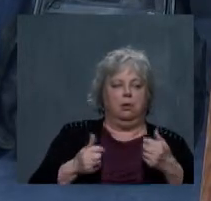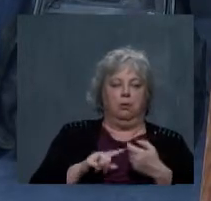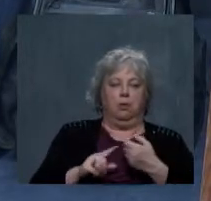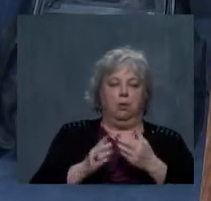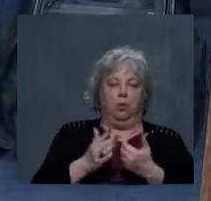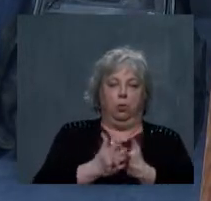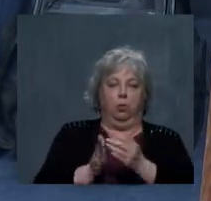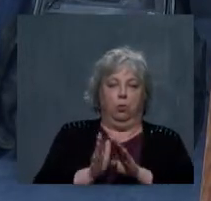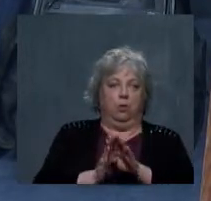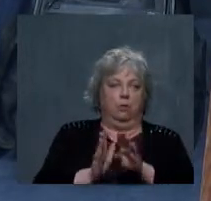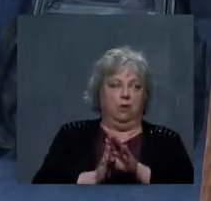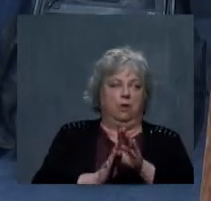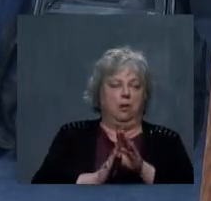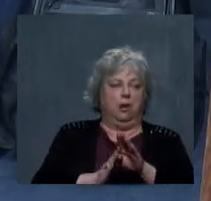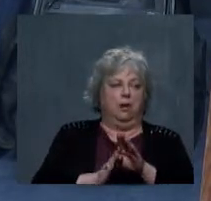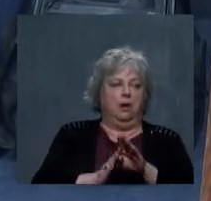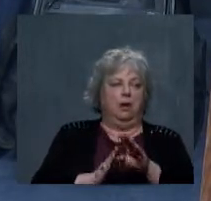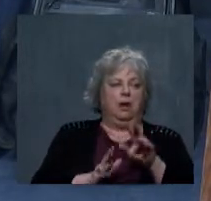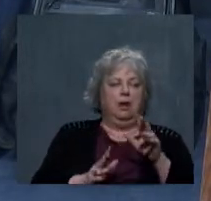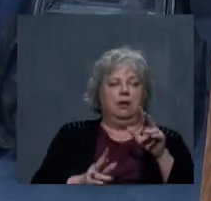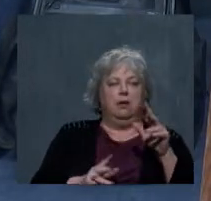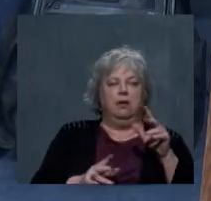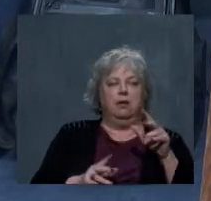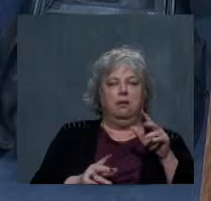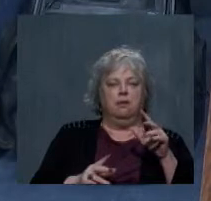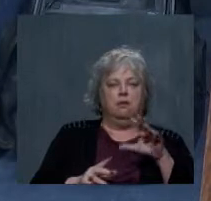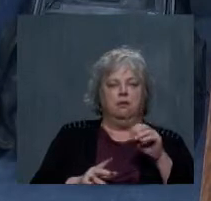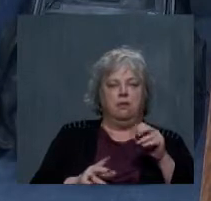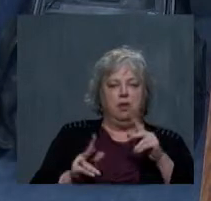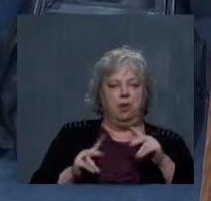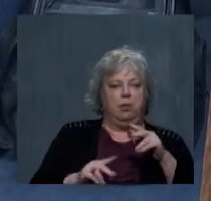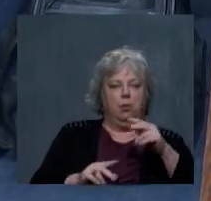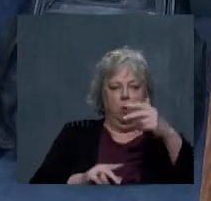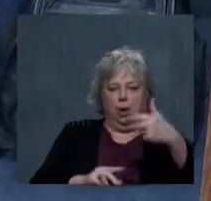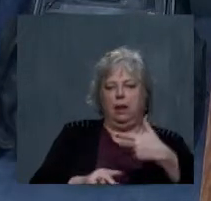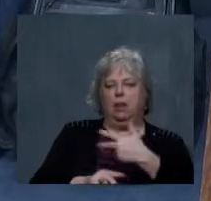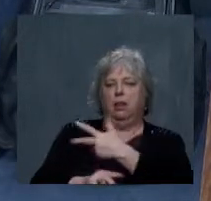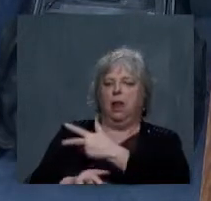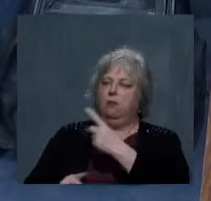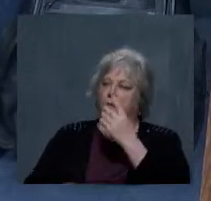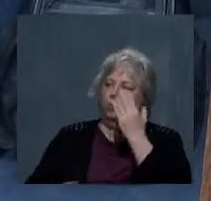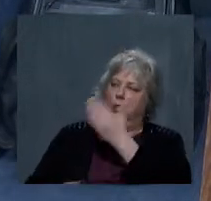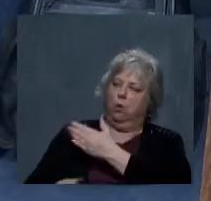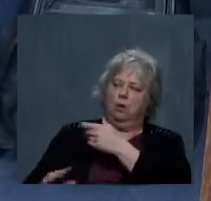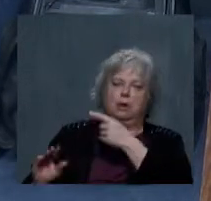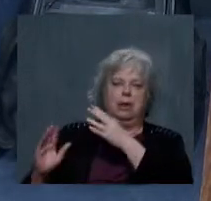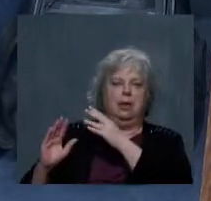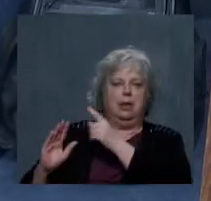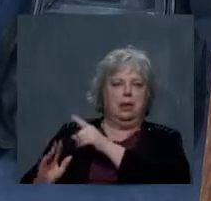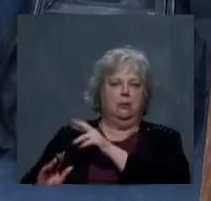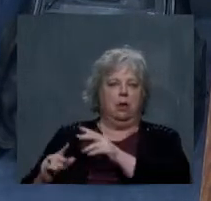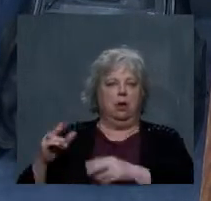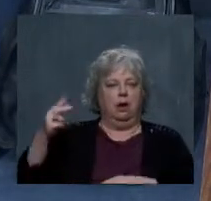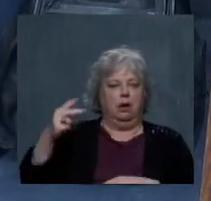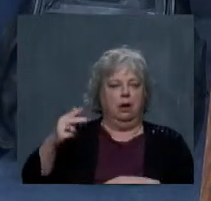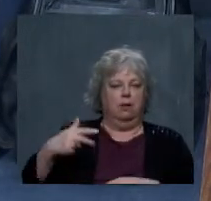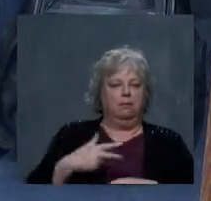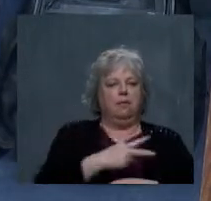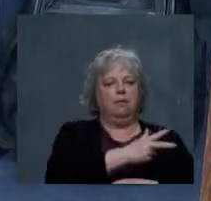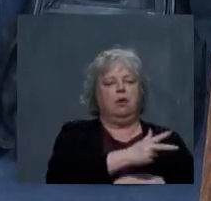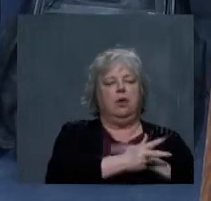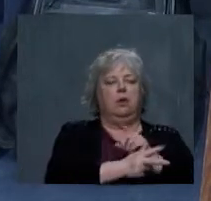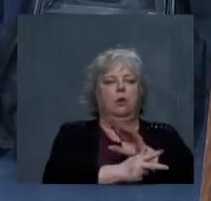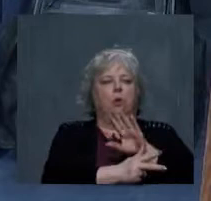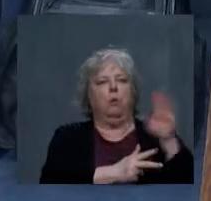development, basically 50% going left towards the city, towards downtown area, 50 going away, or,